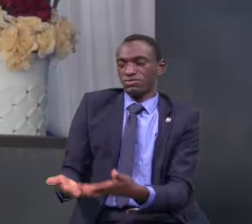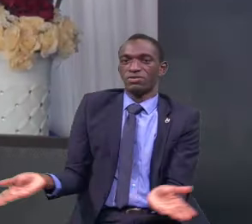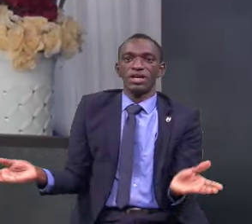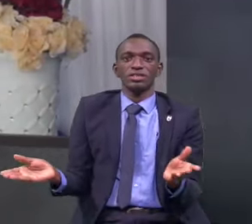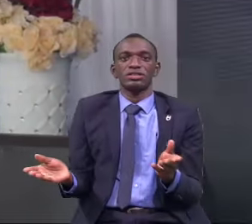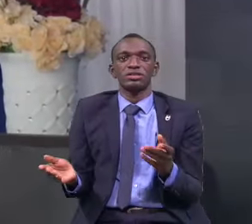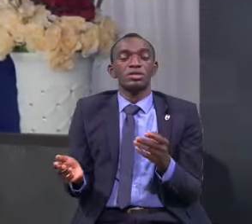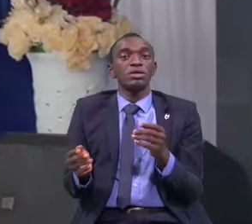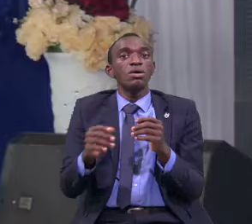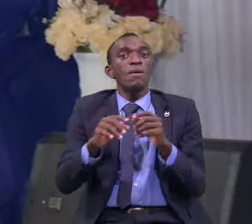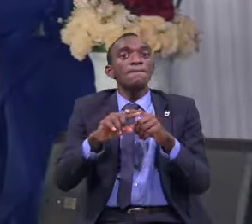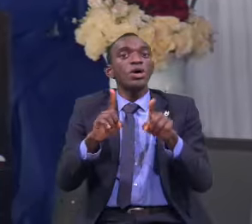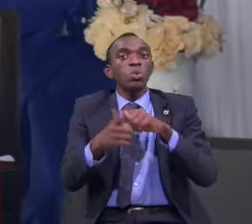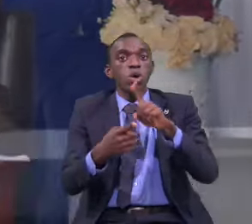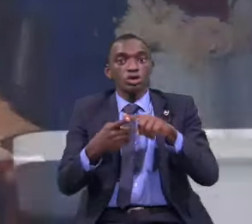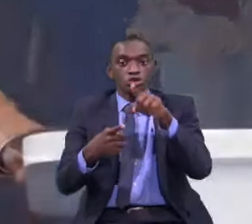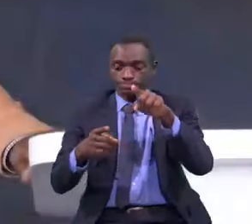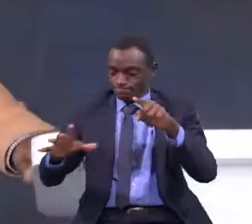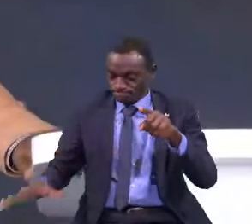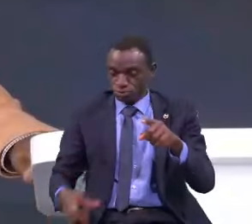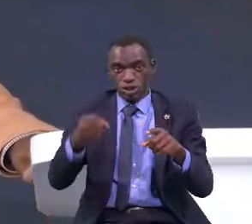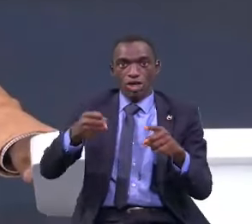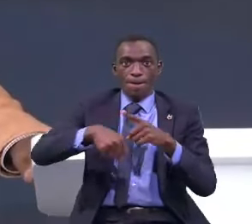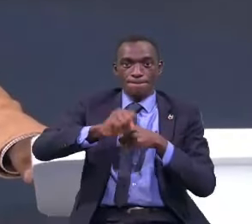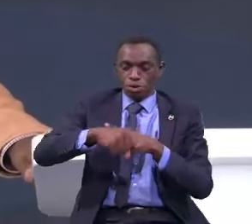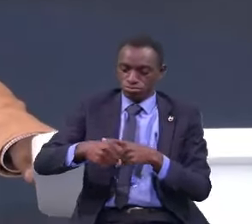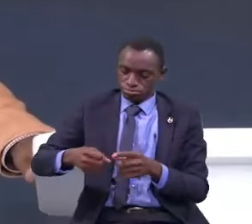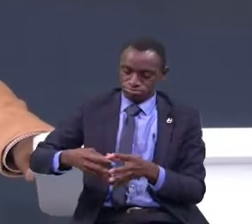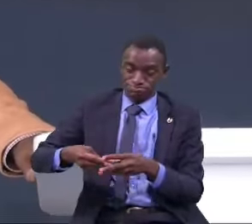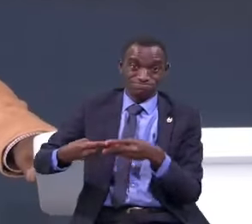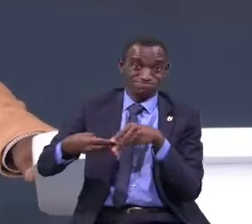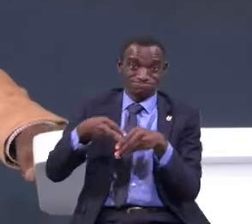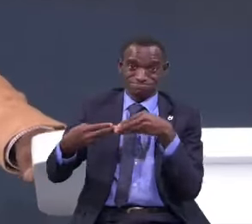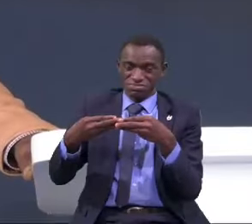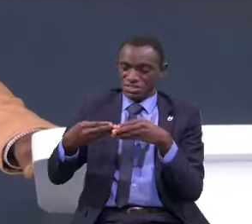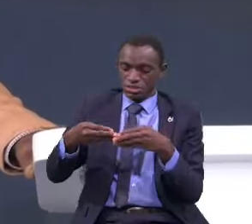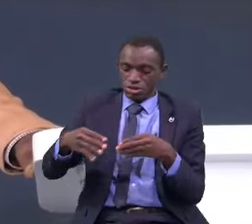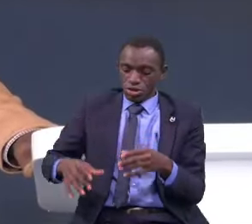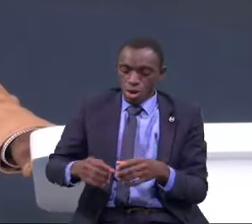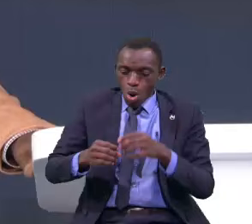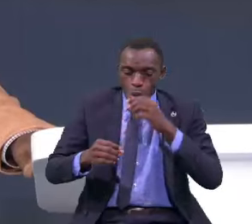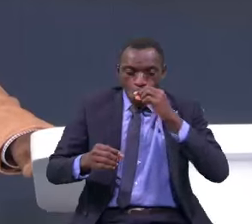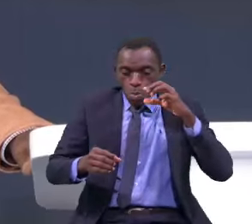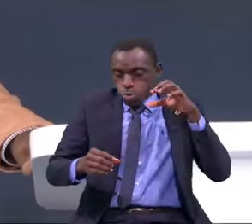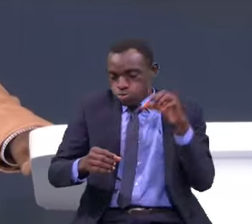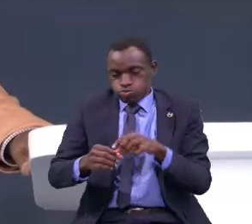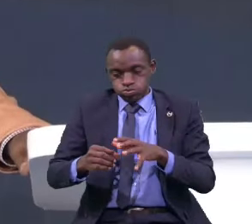But when you put air in that ball, when there is something inside you,